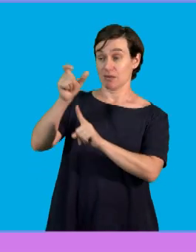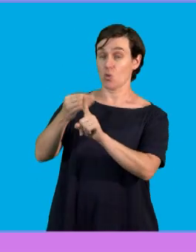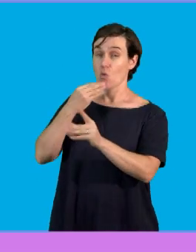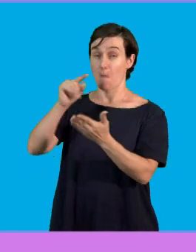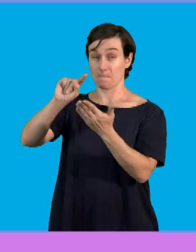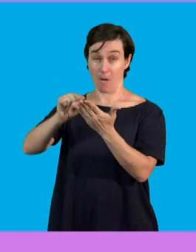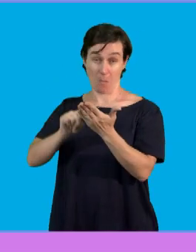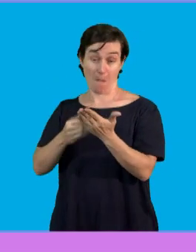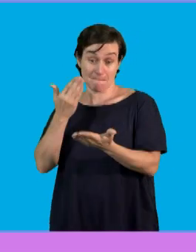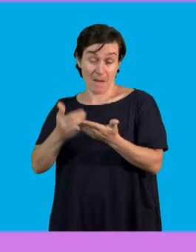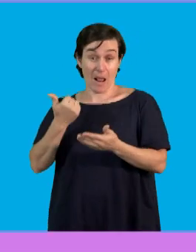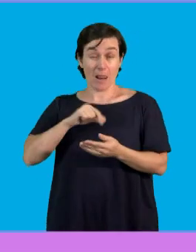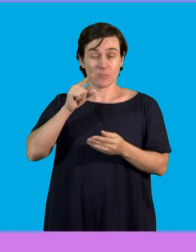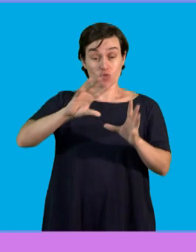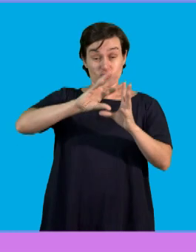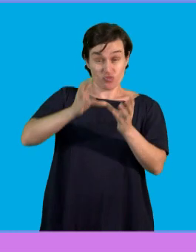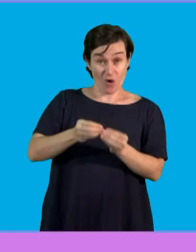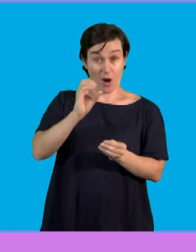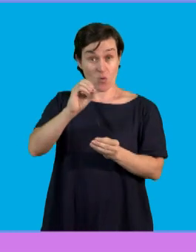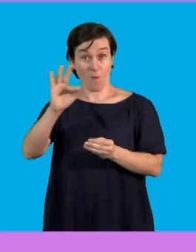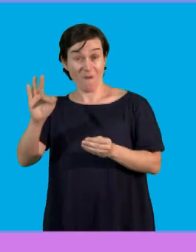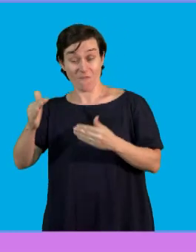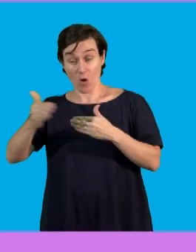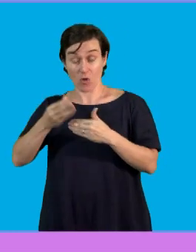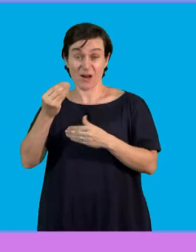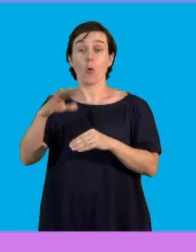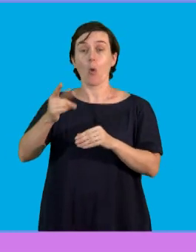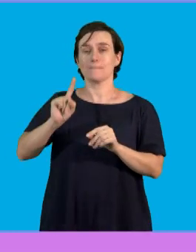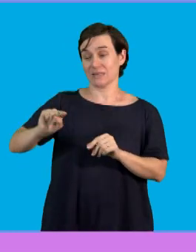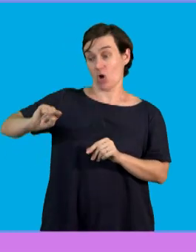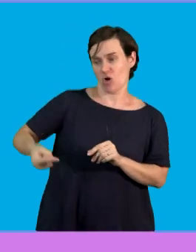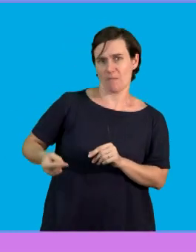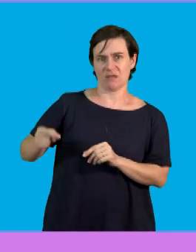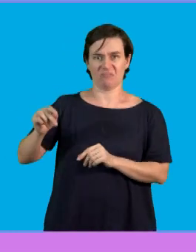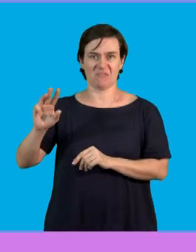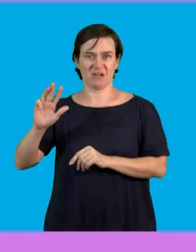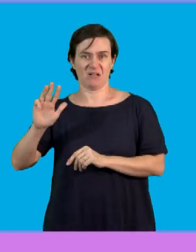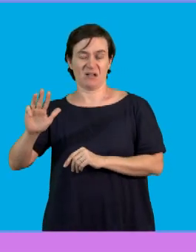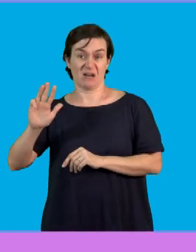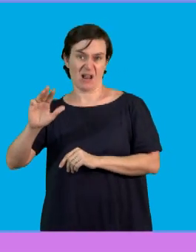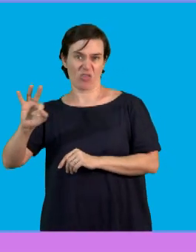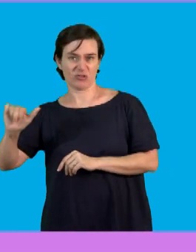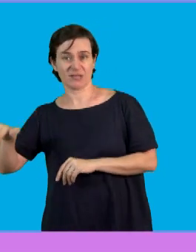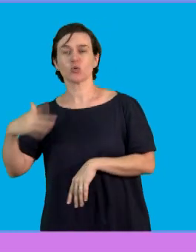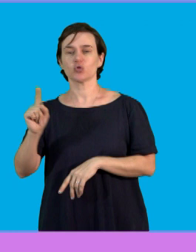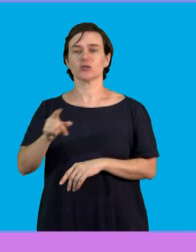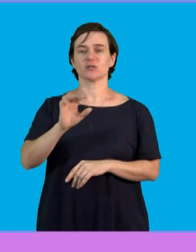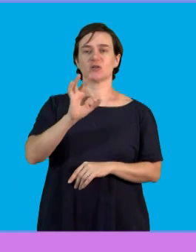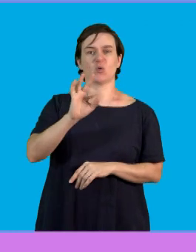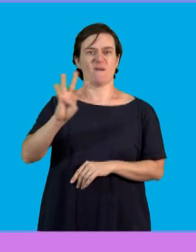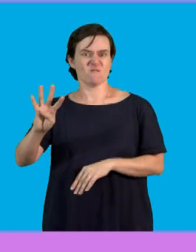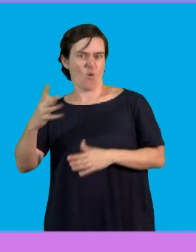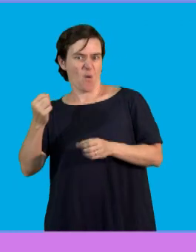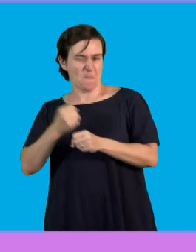the whole number or one decimal place, 2 or 3. So if it is not mentioned, then you can write the percentage as